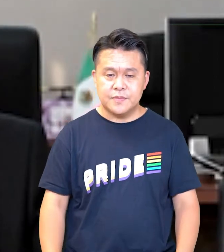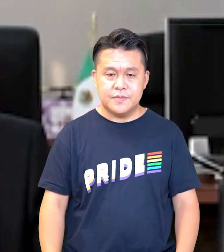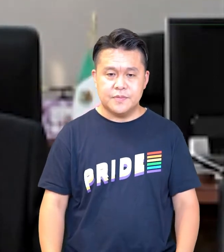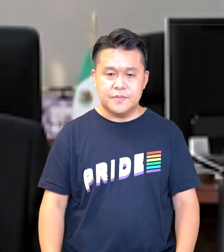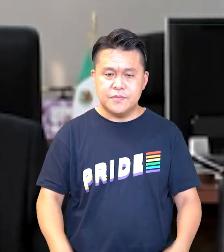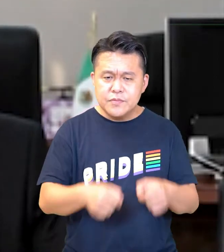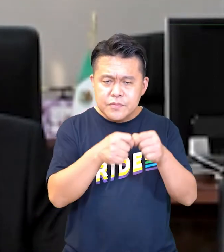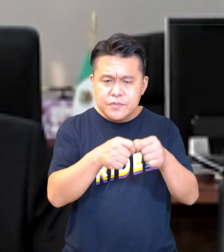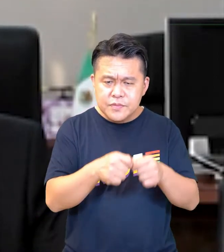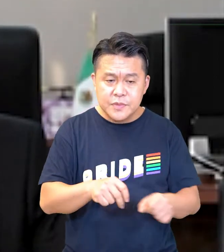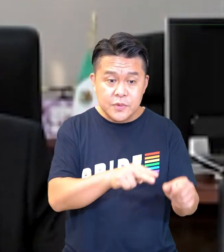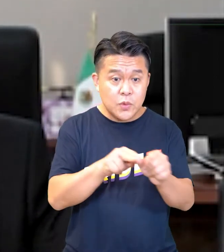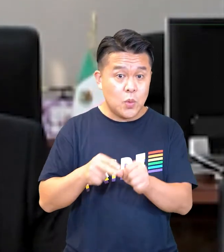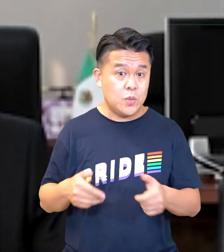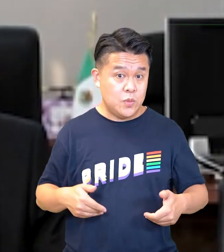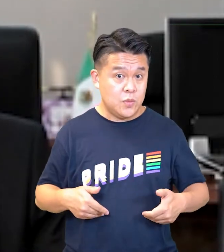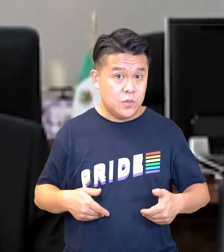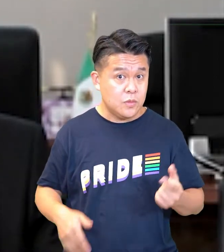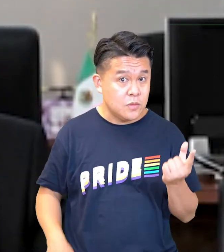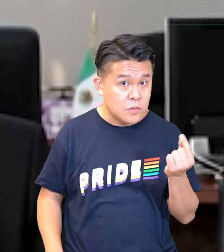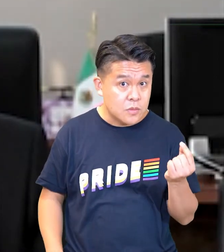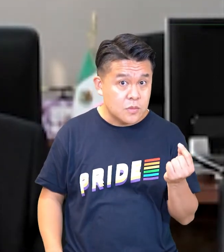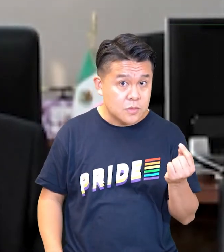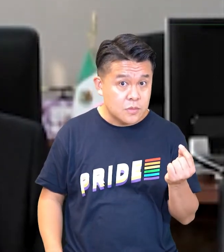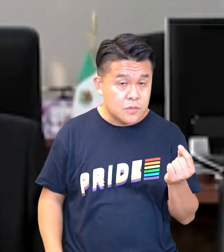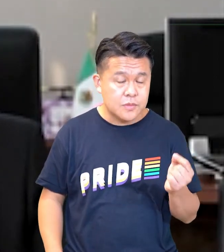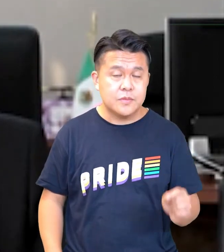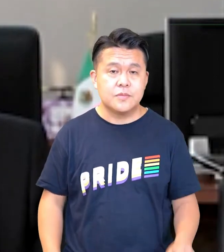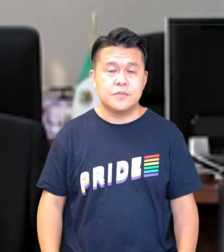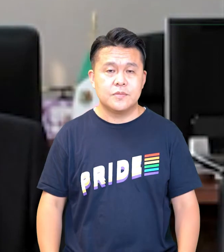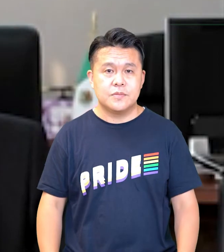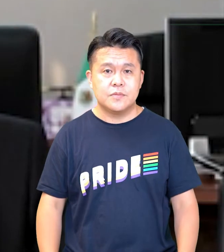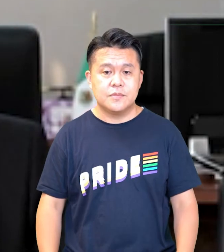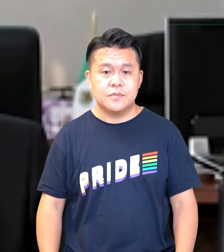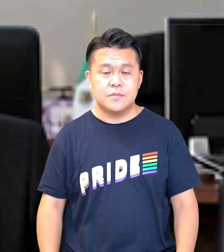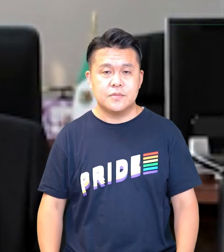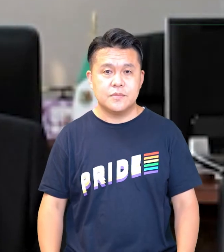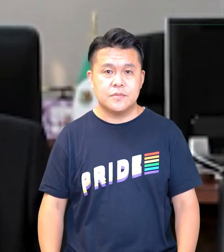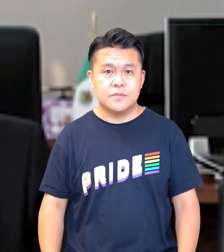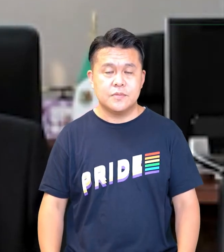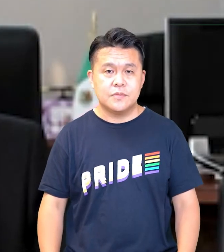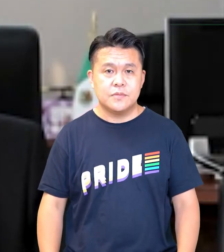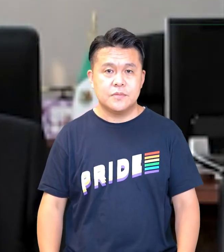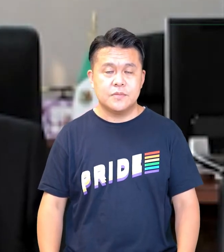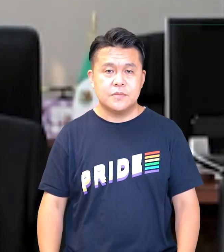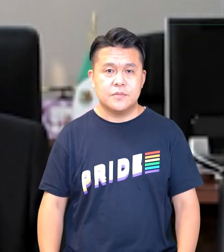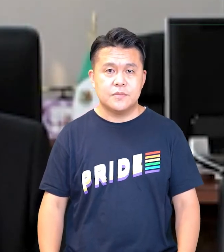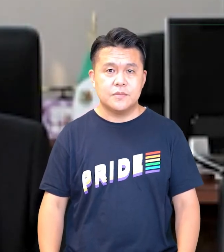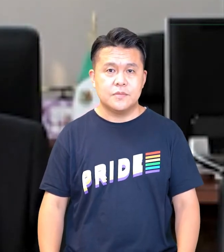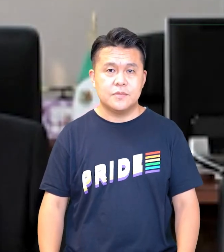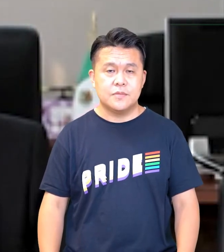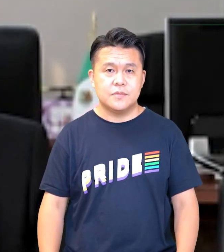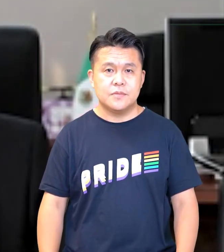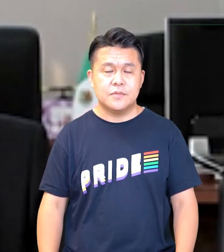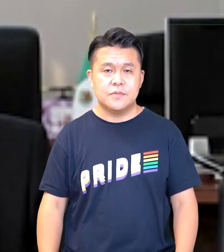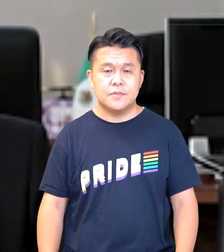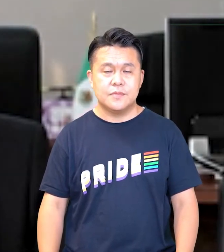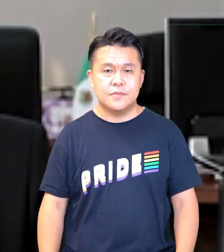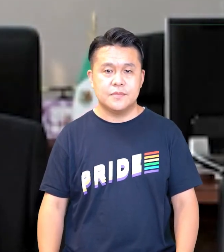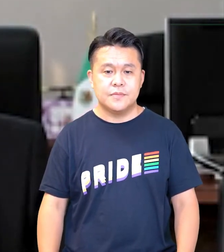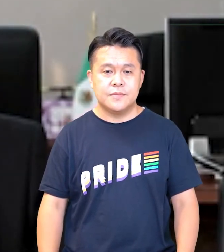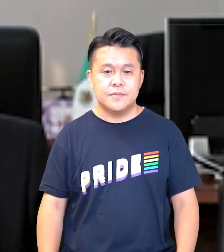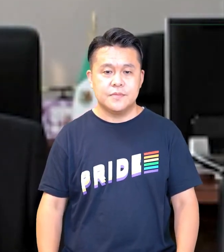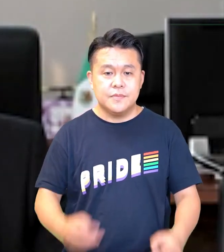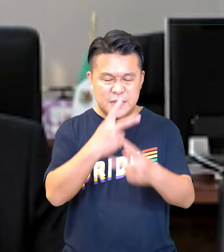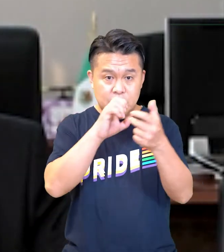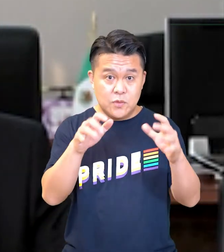of society mostly impacted by discriminatory practices. One of the main